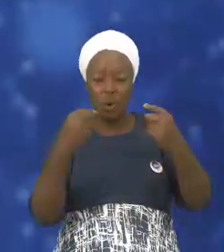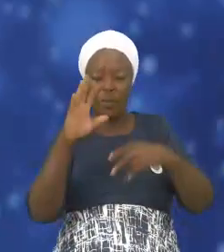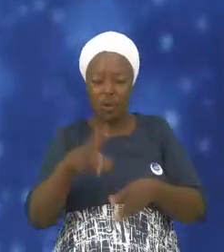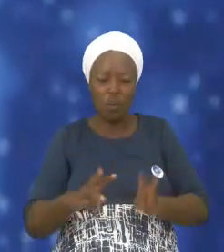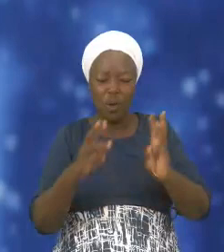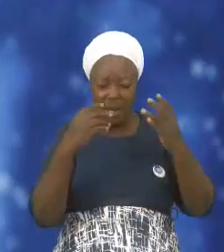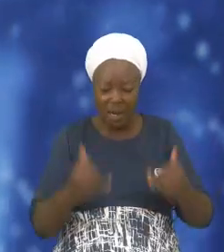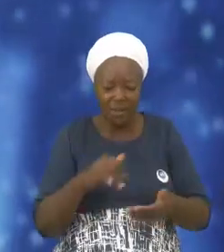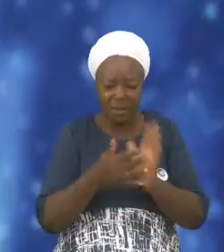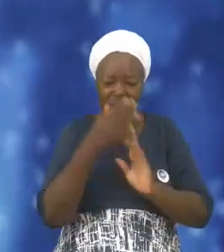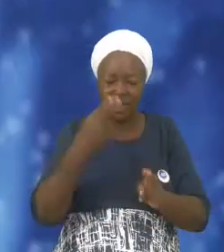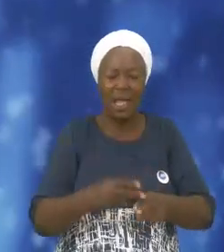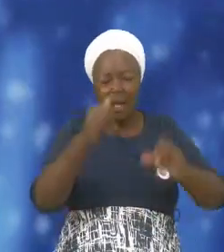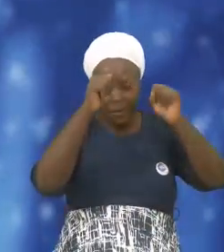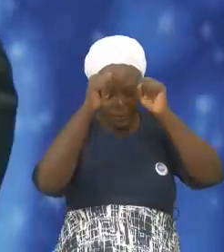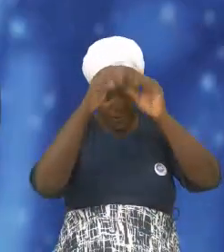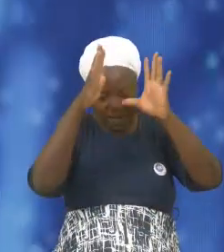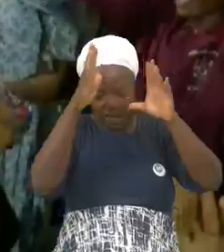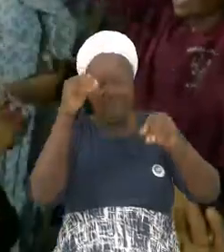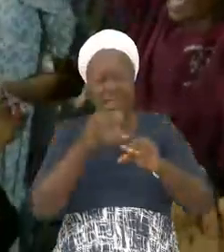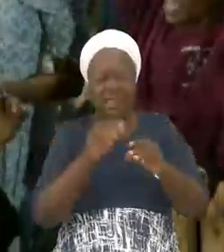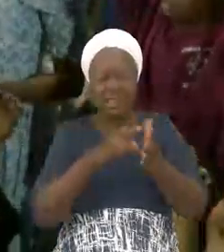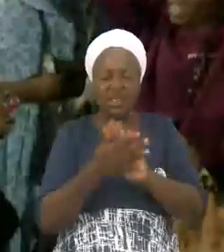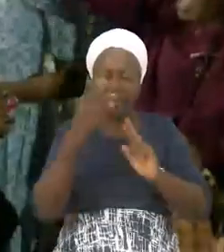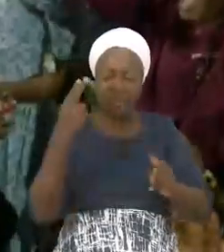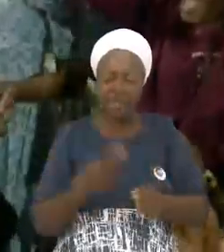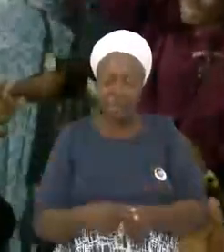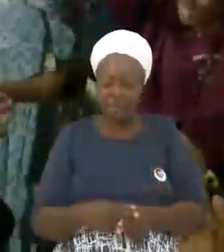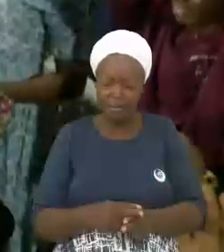now. Father, in Jesus' name.